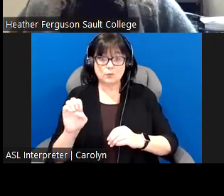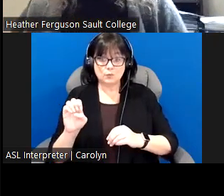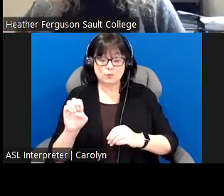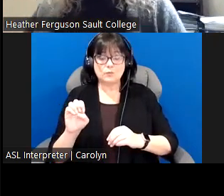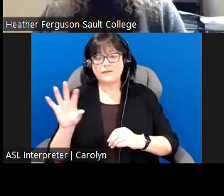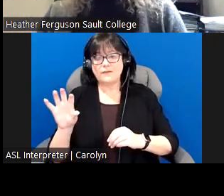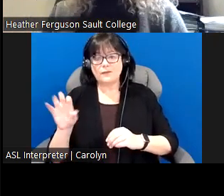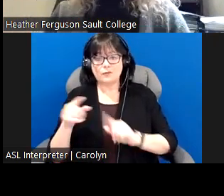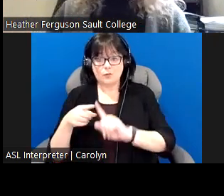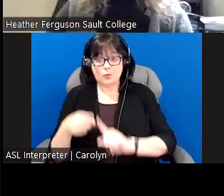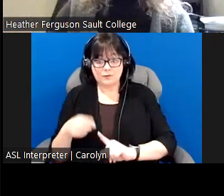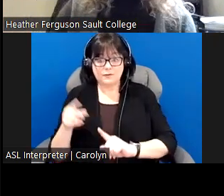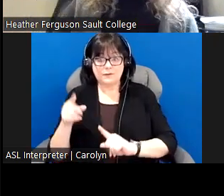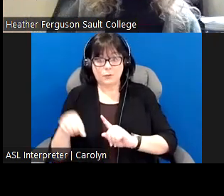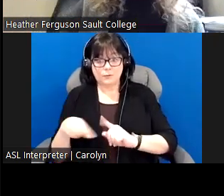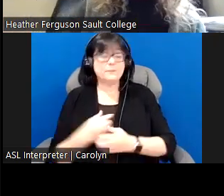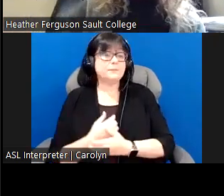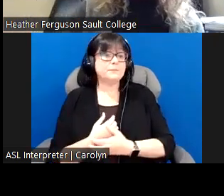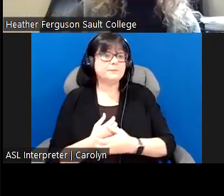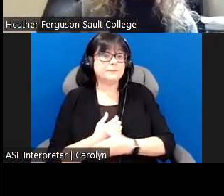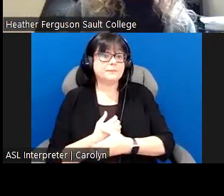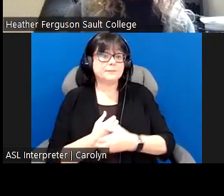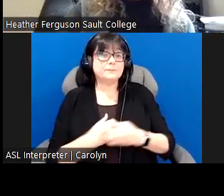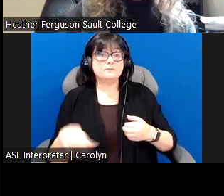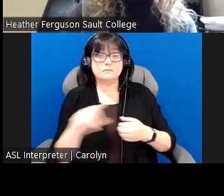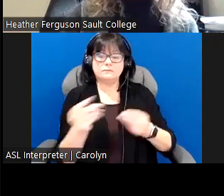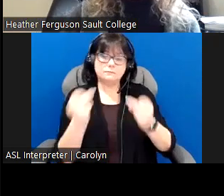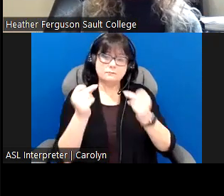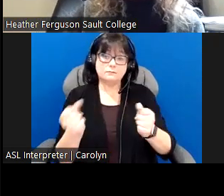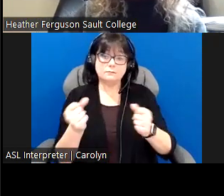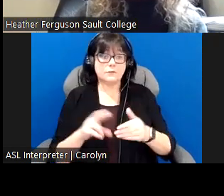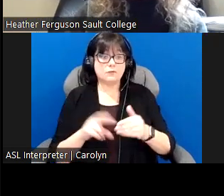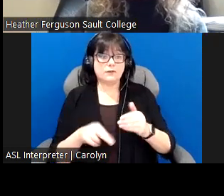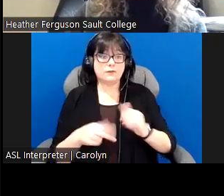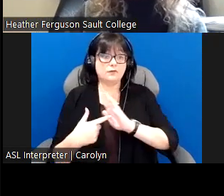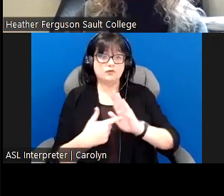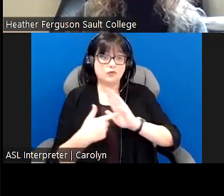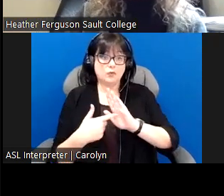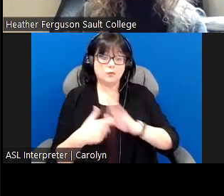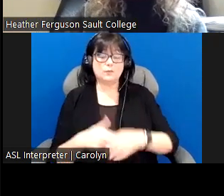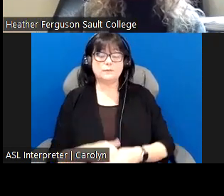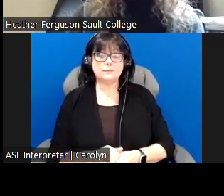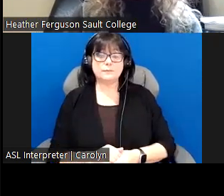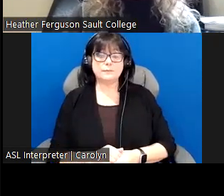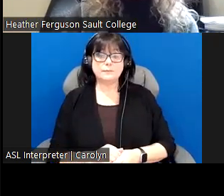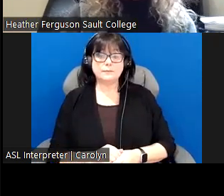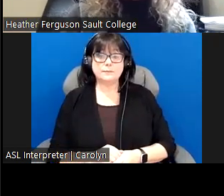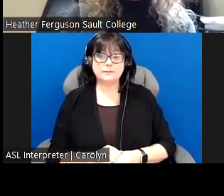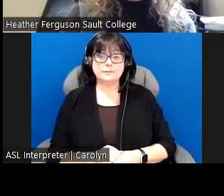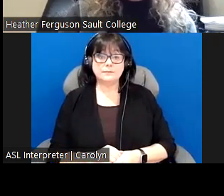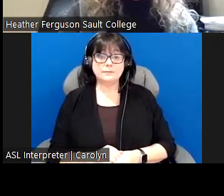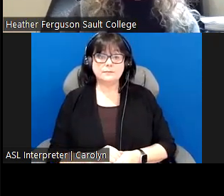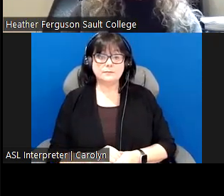So the results are immediately and automatically shared. So as soon as the client has completed an